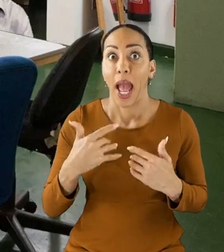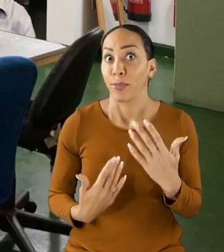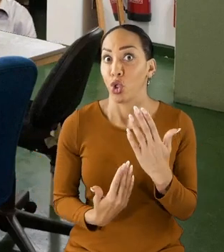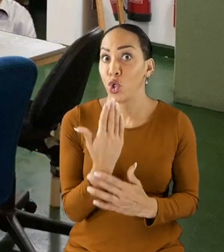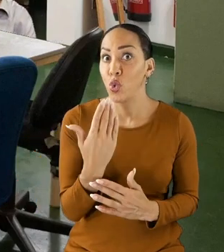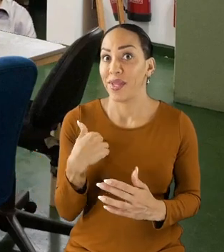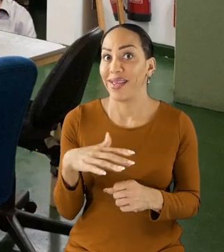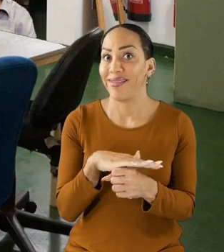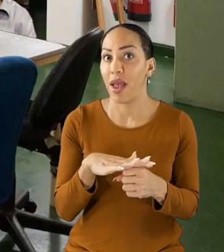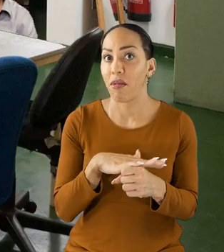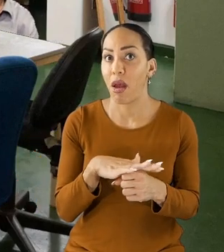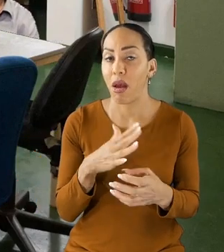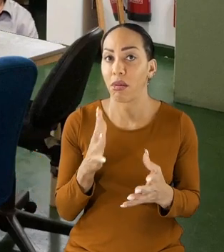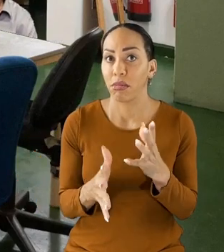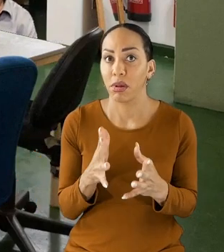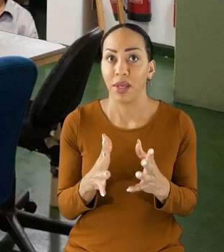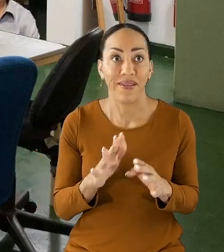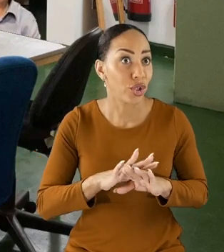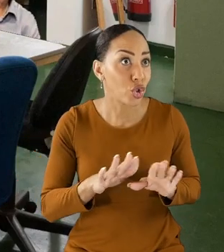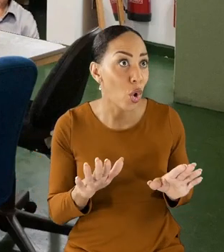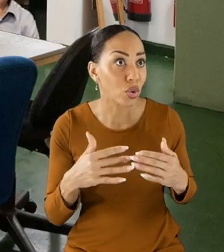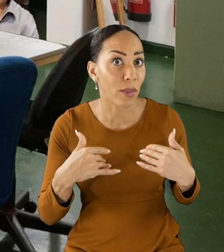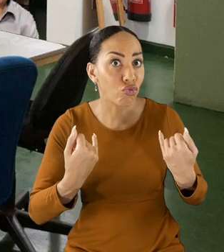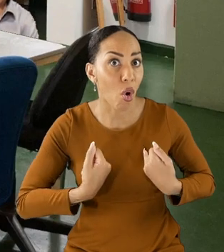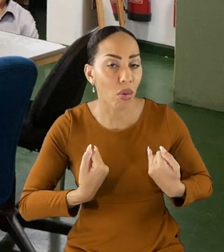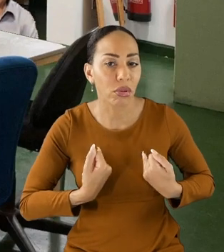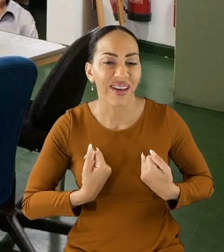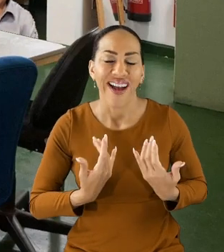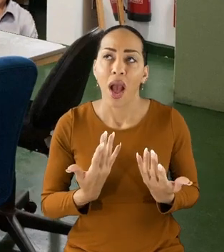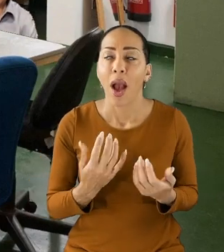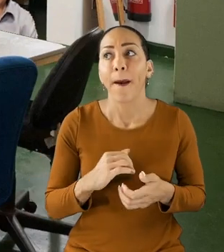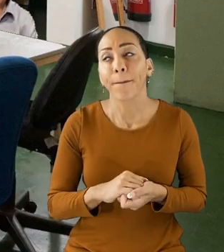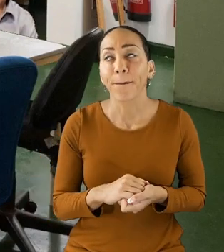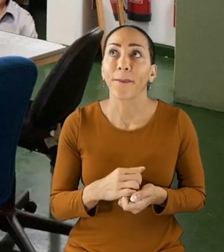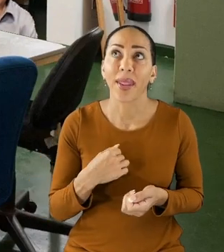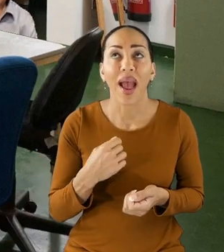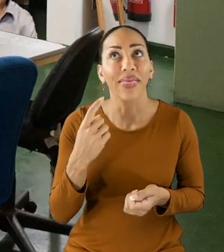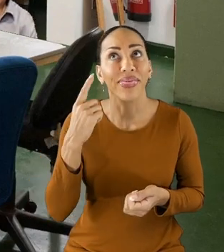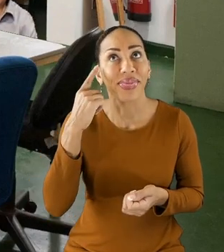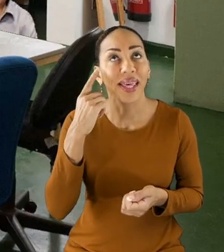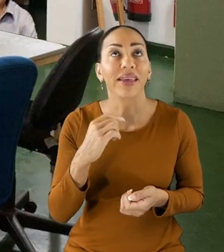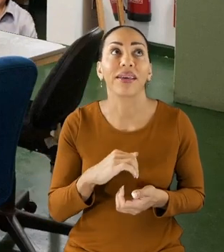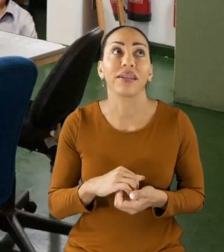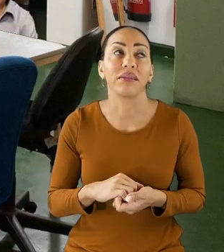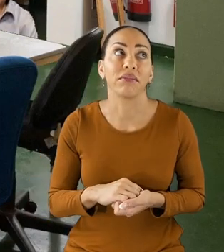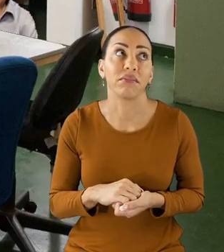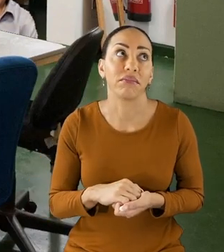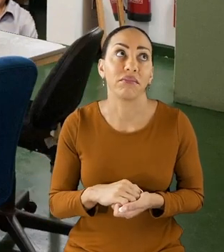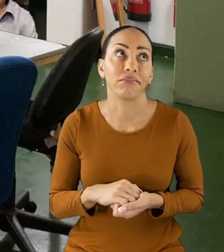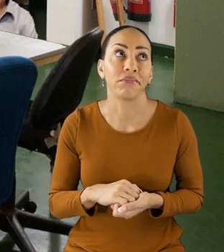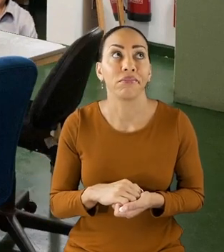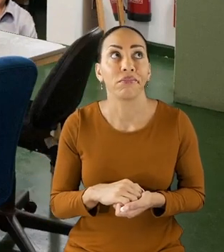I'm new to this, so please tell me if it isn't, or if it would, because I think there are some potentially we can